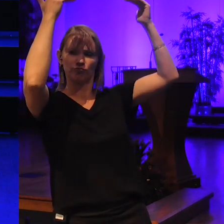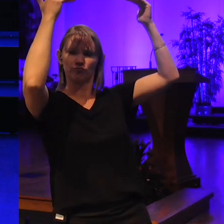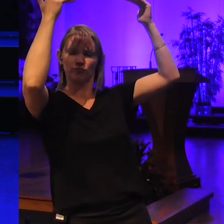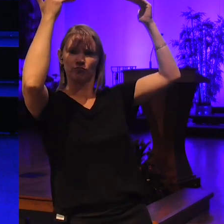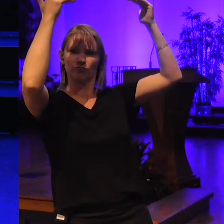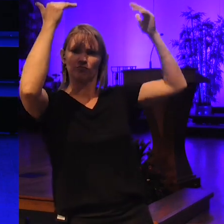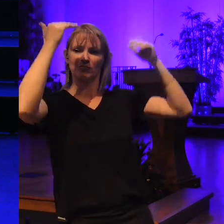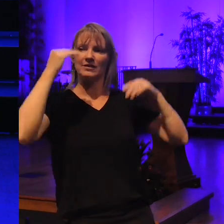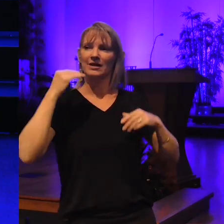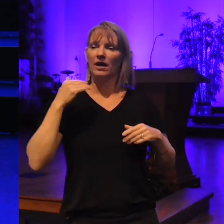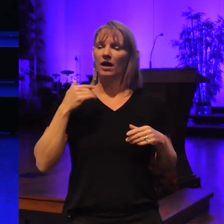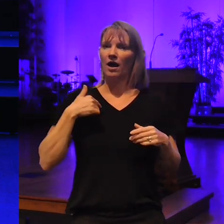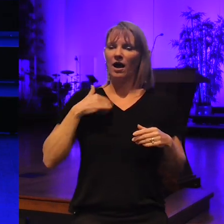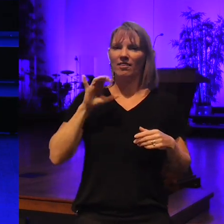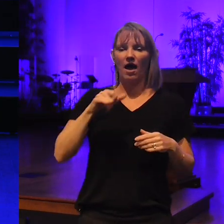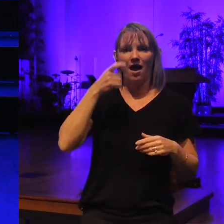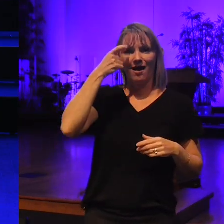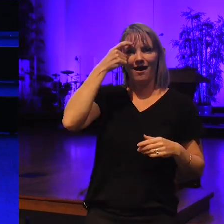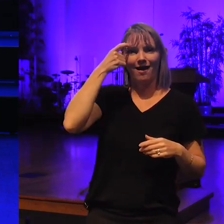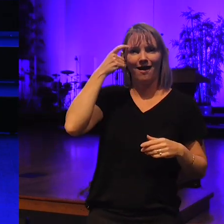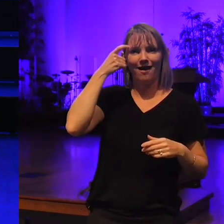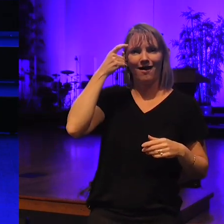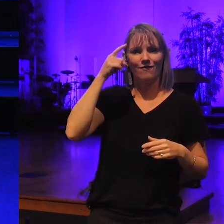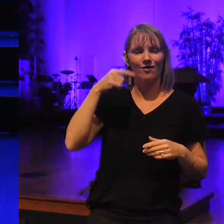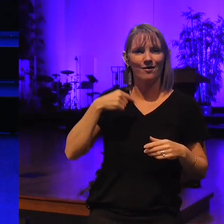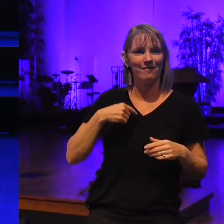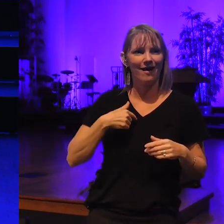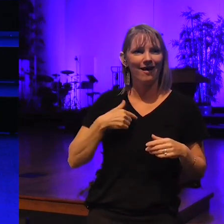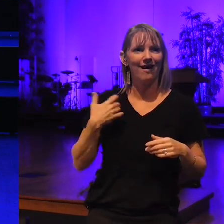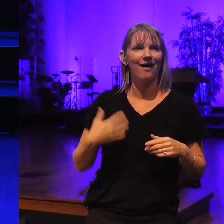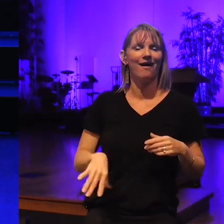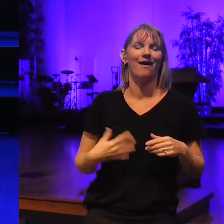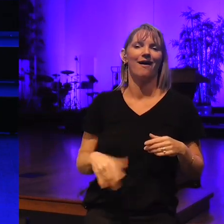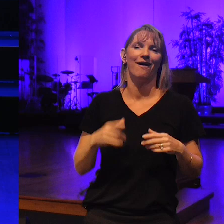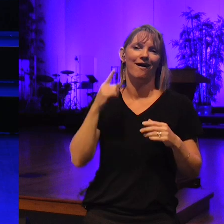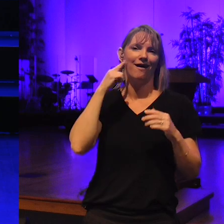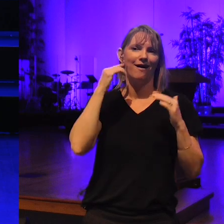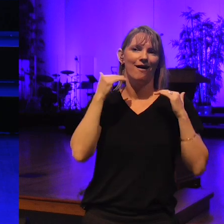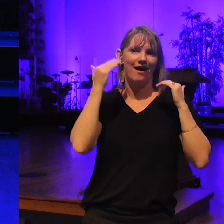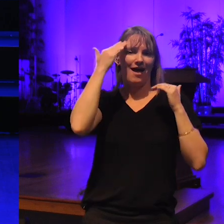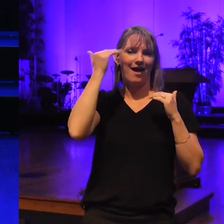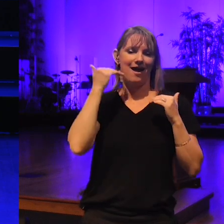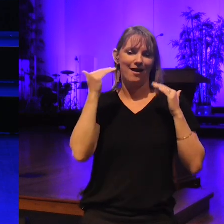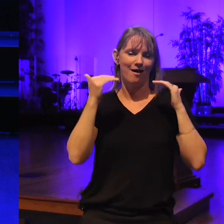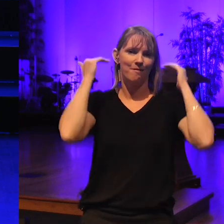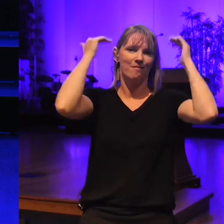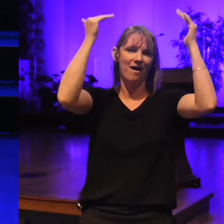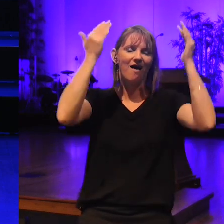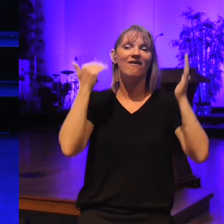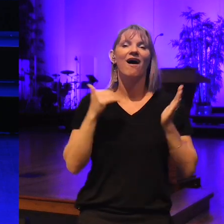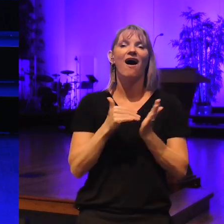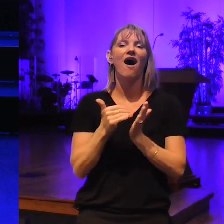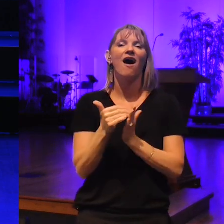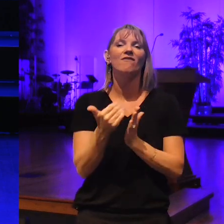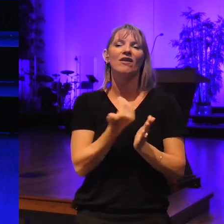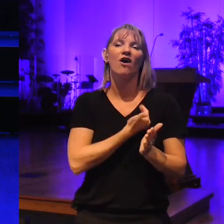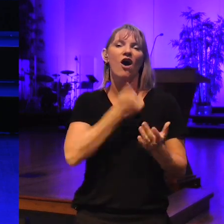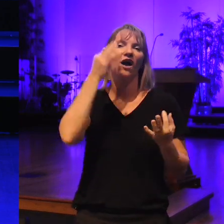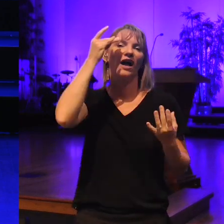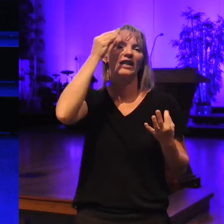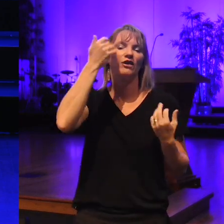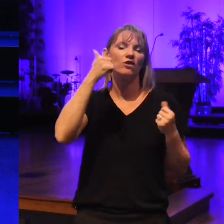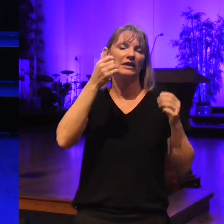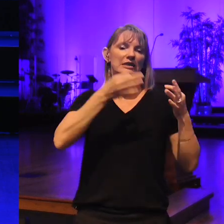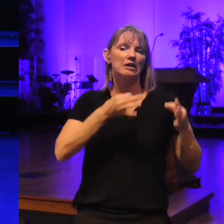I always remembered that, to go above our head. A lot of times our thinking tries to